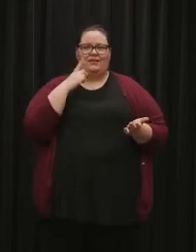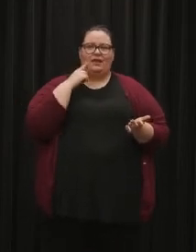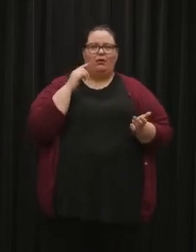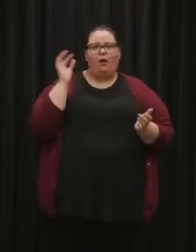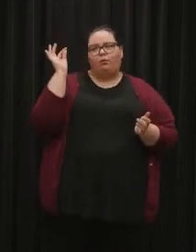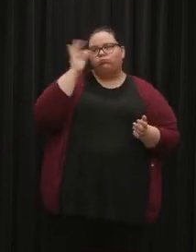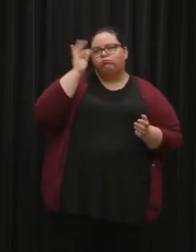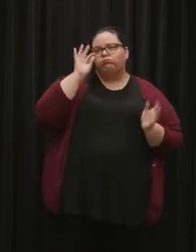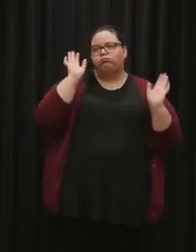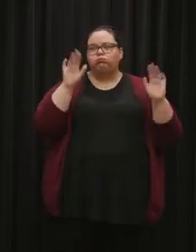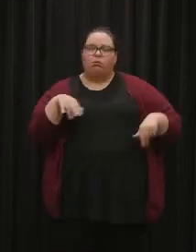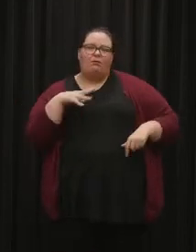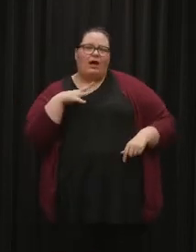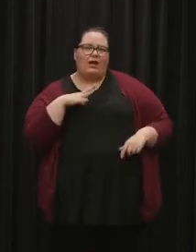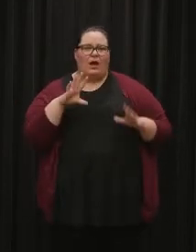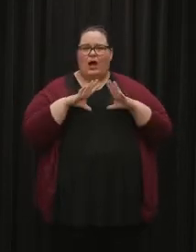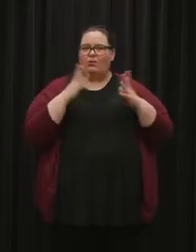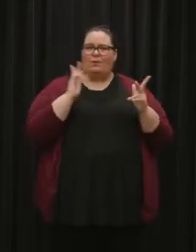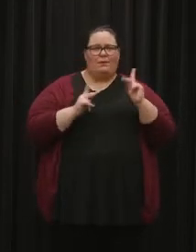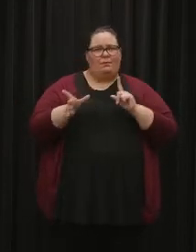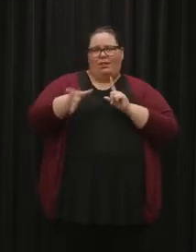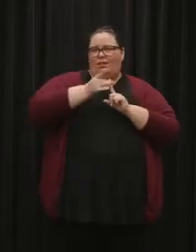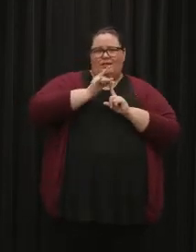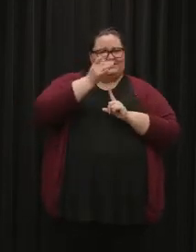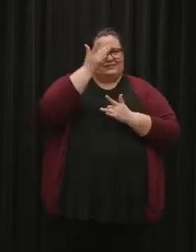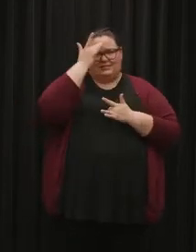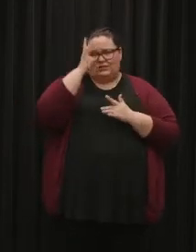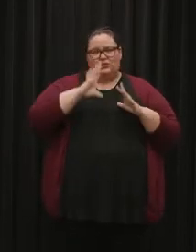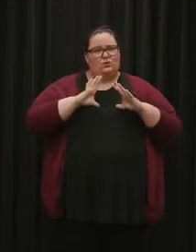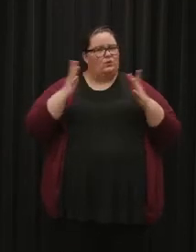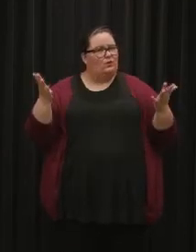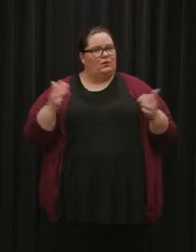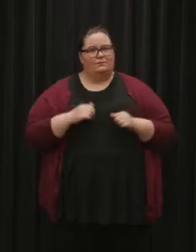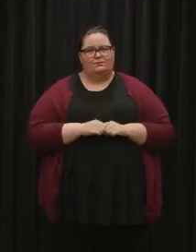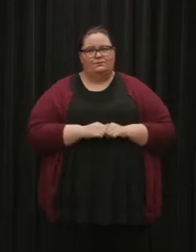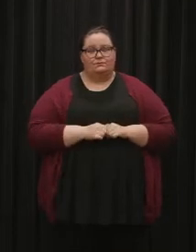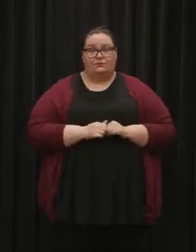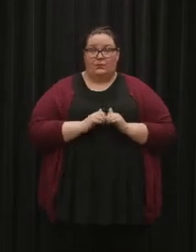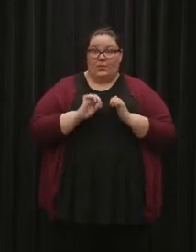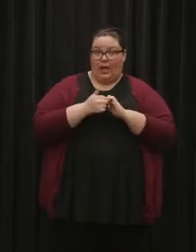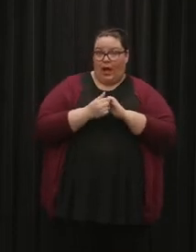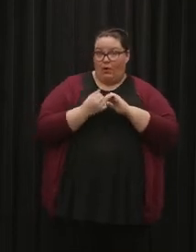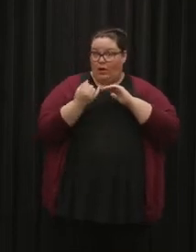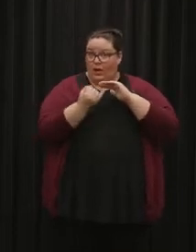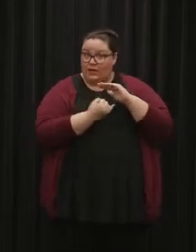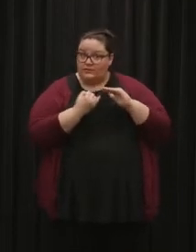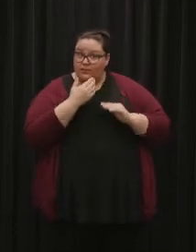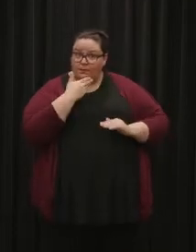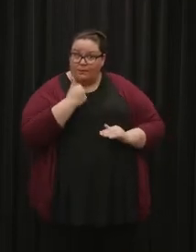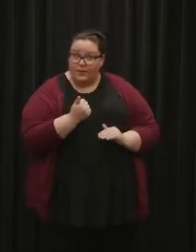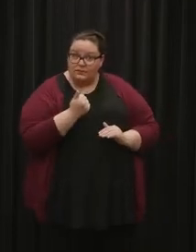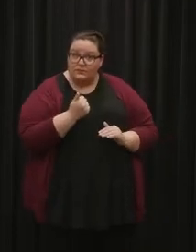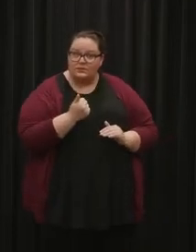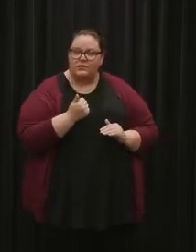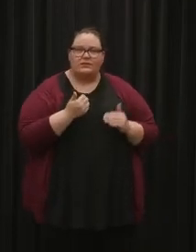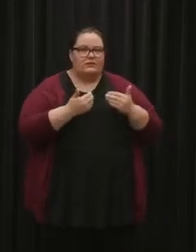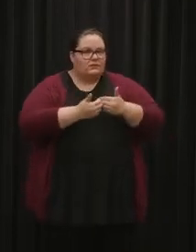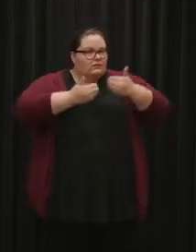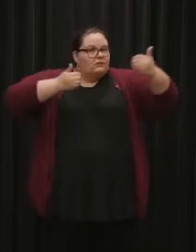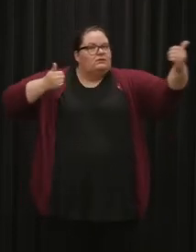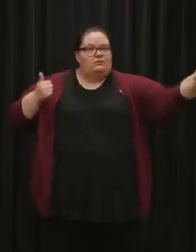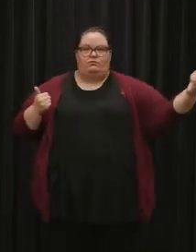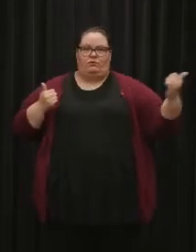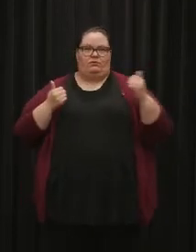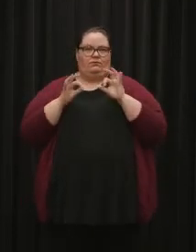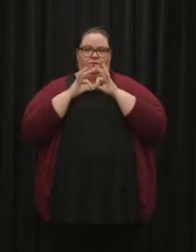get COVID-19. I don't want anybody to be in that position. The most effective way to self-isolate is to completely separate